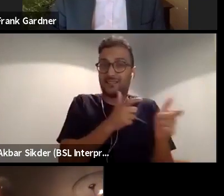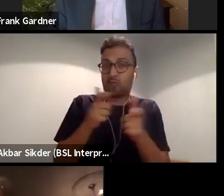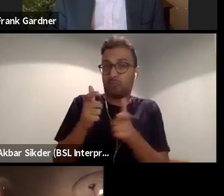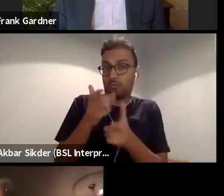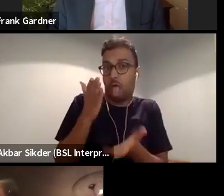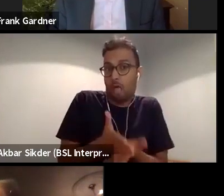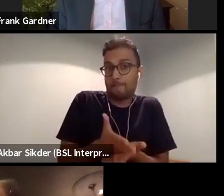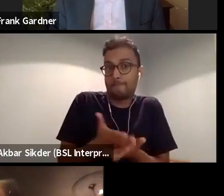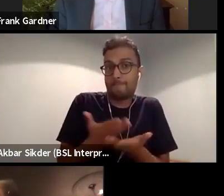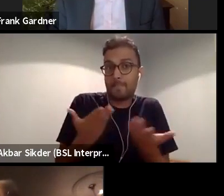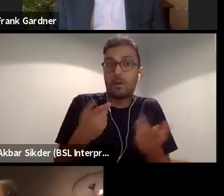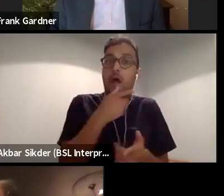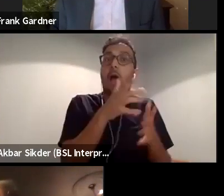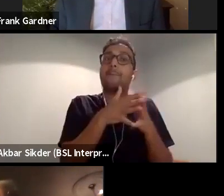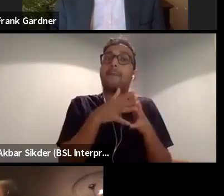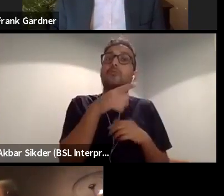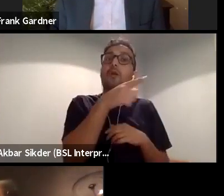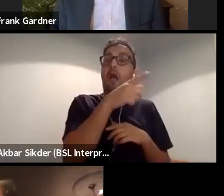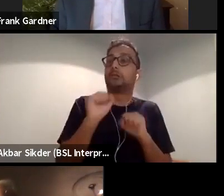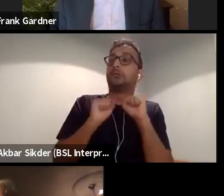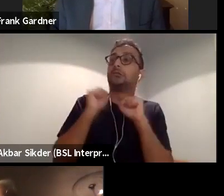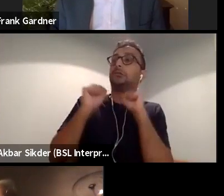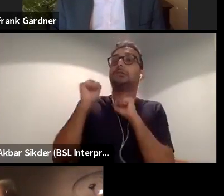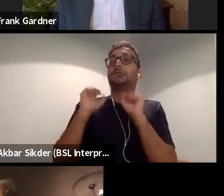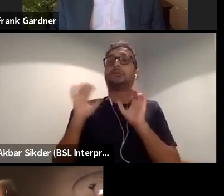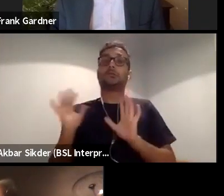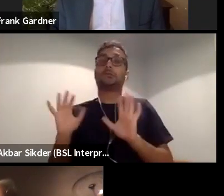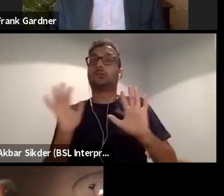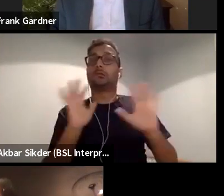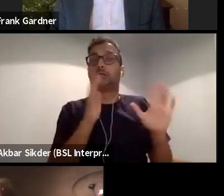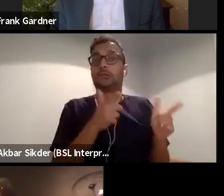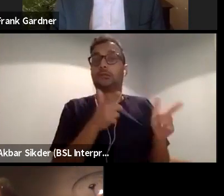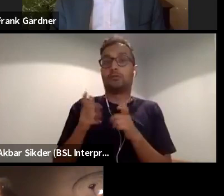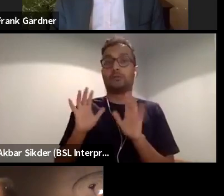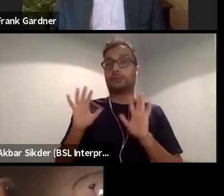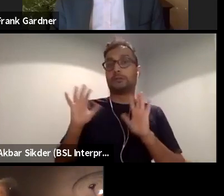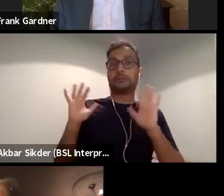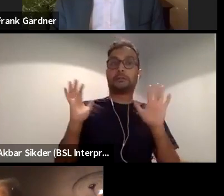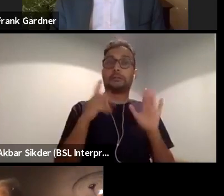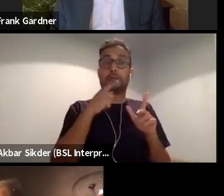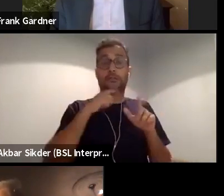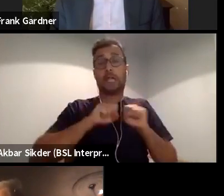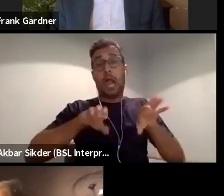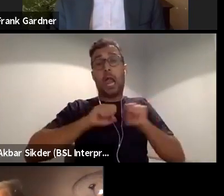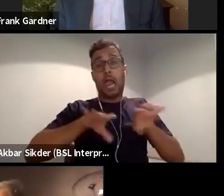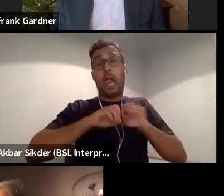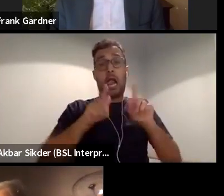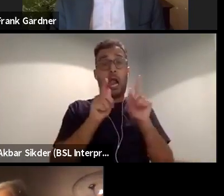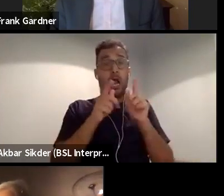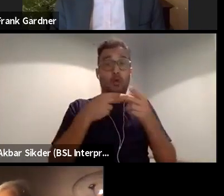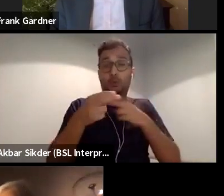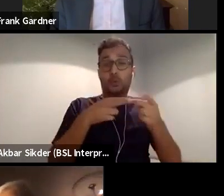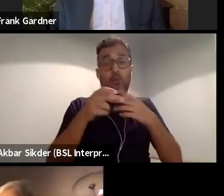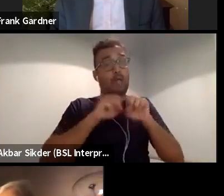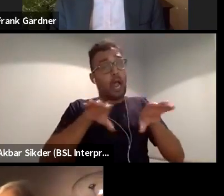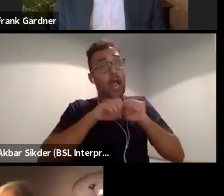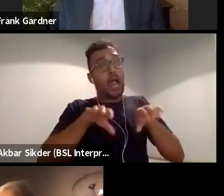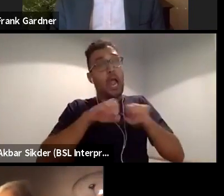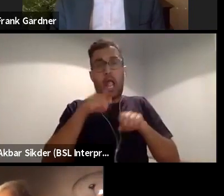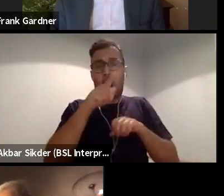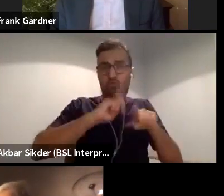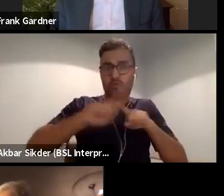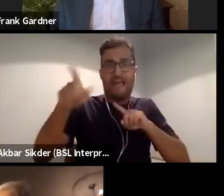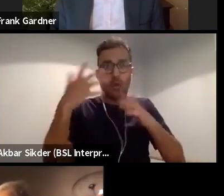US counterparts with their open-ended coverage gone for hours and hours and hours, dissecting every element of